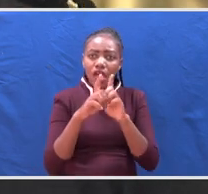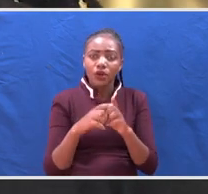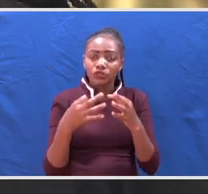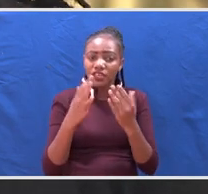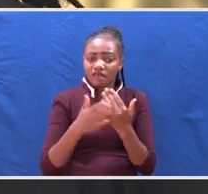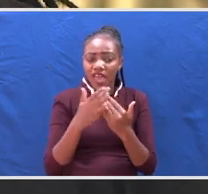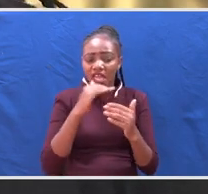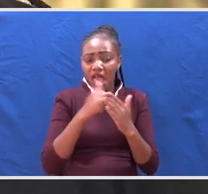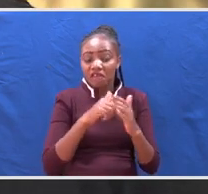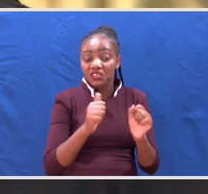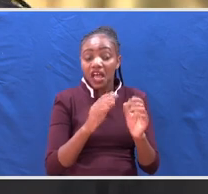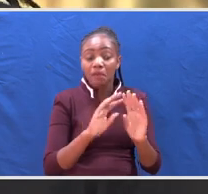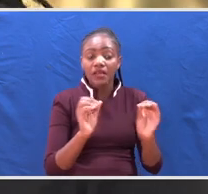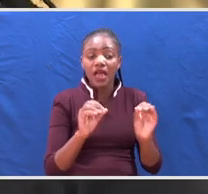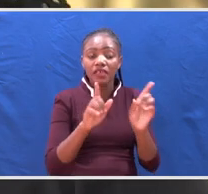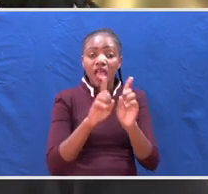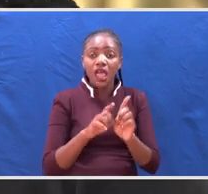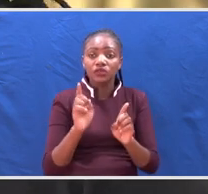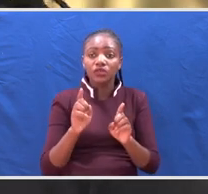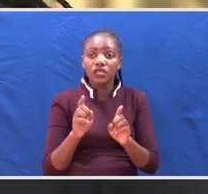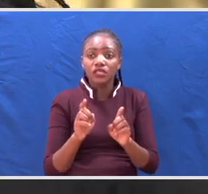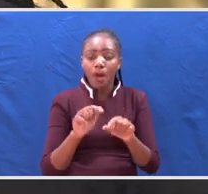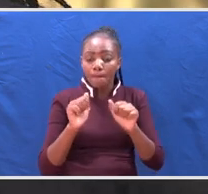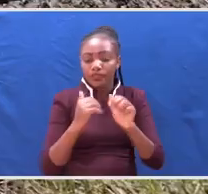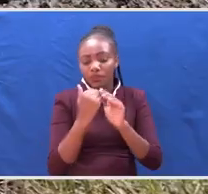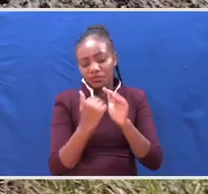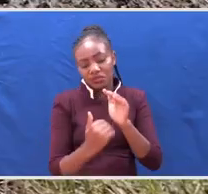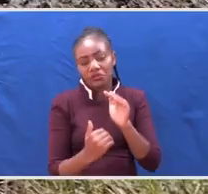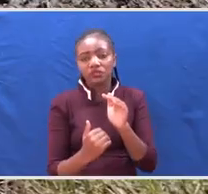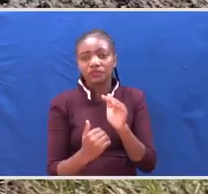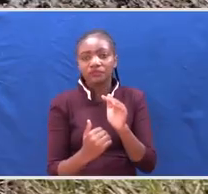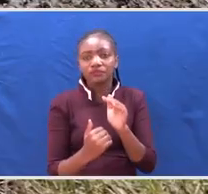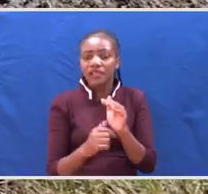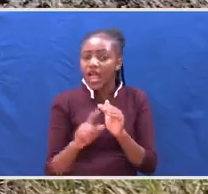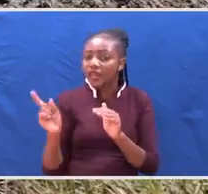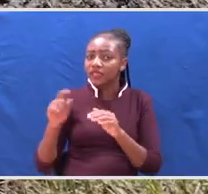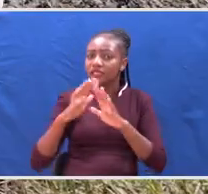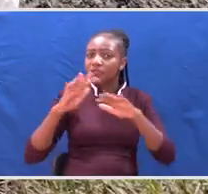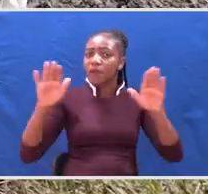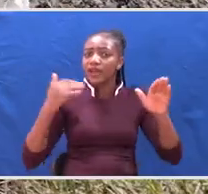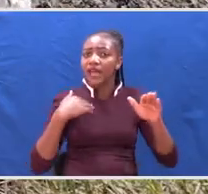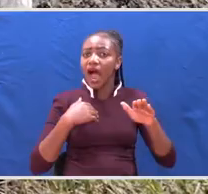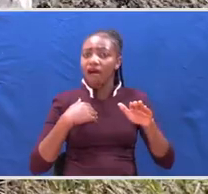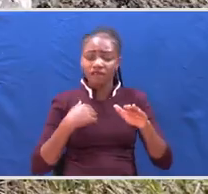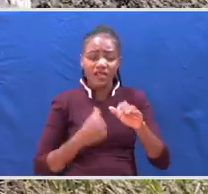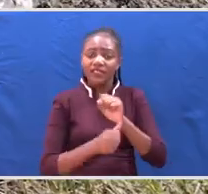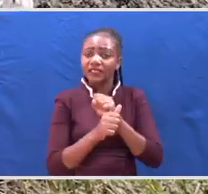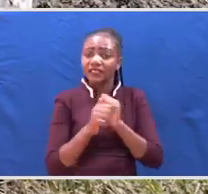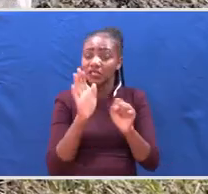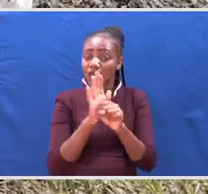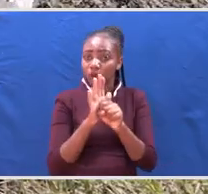conservation efforts are not taken, then this population is going to crash. Vultures face many threats that are endangering